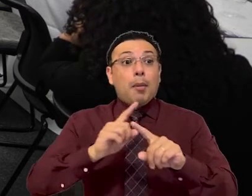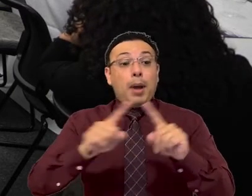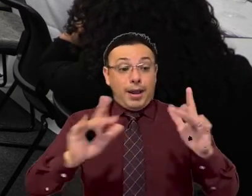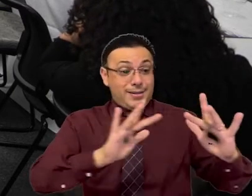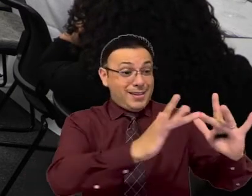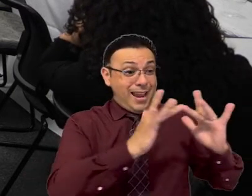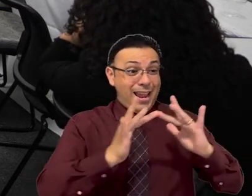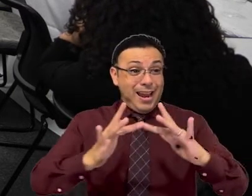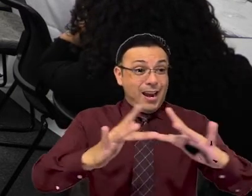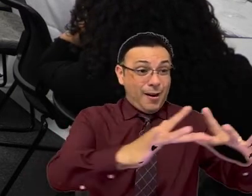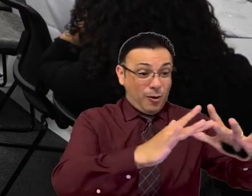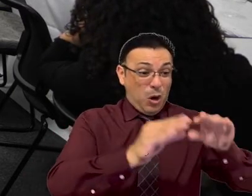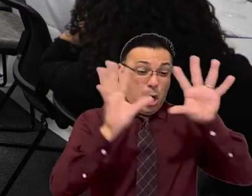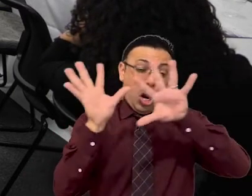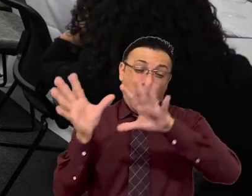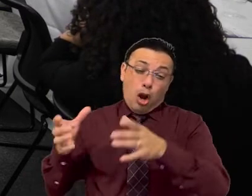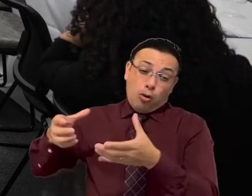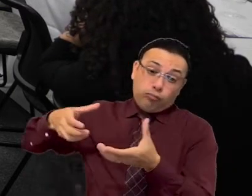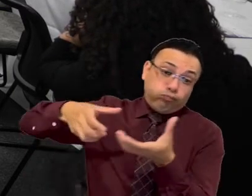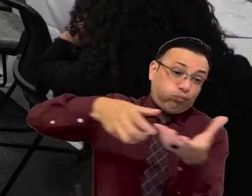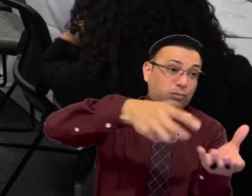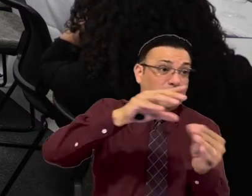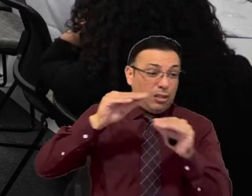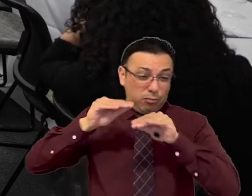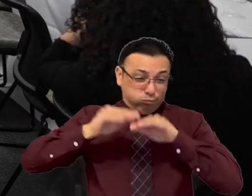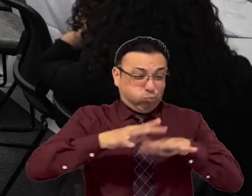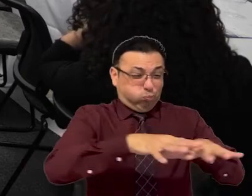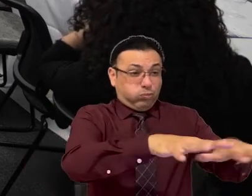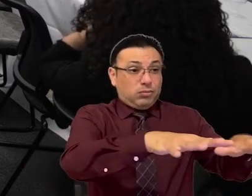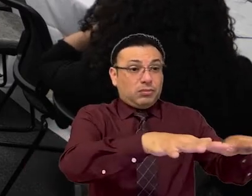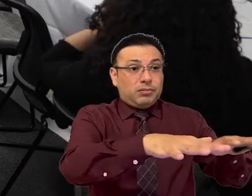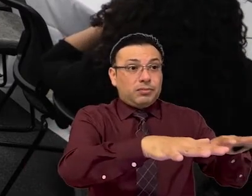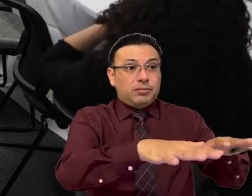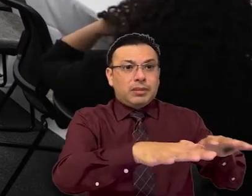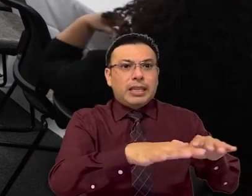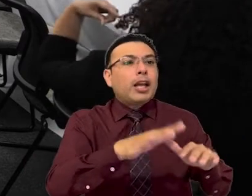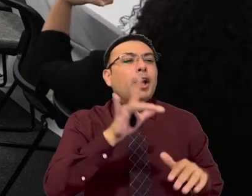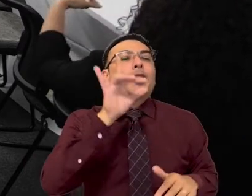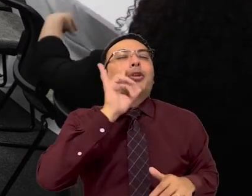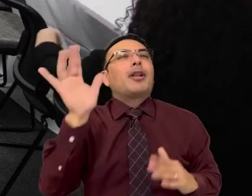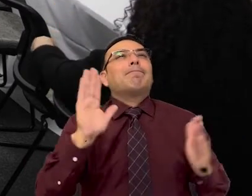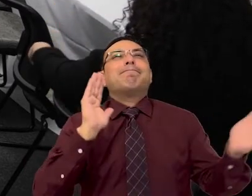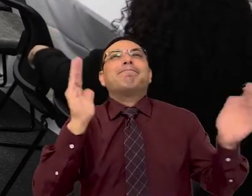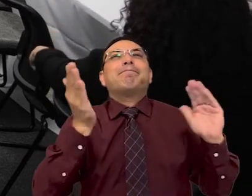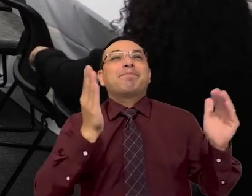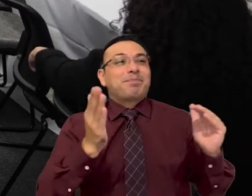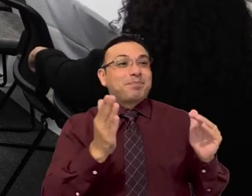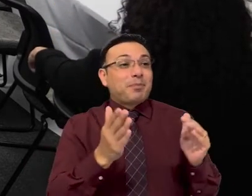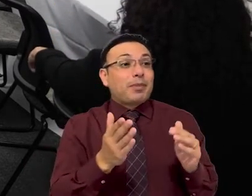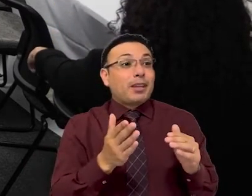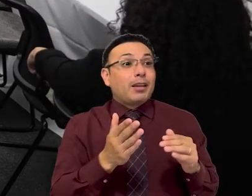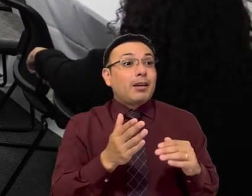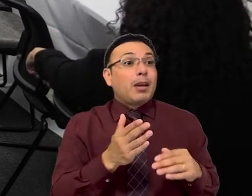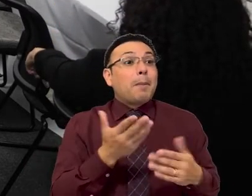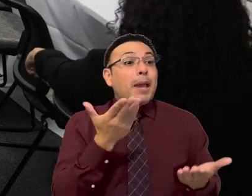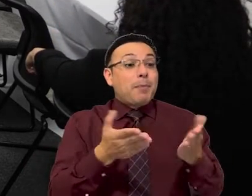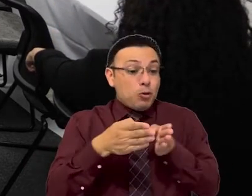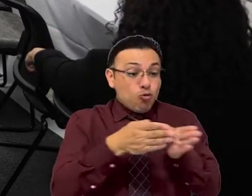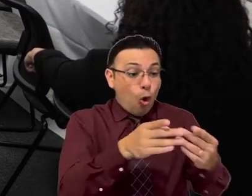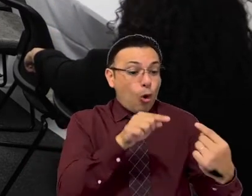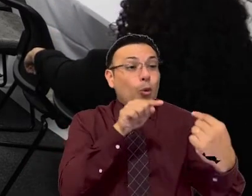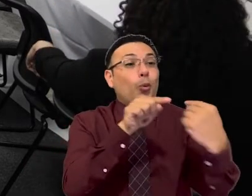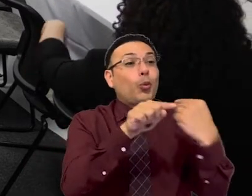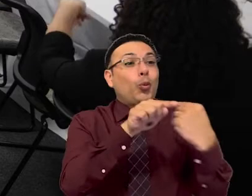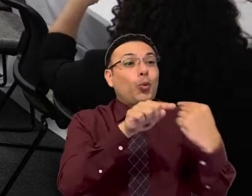into like a two-way road that needs to be a superhighway that can't handle